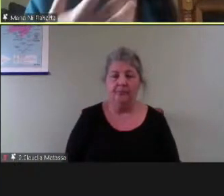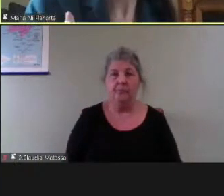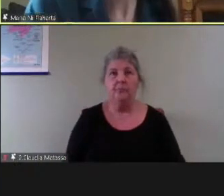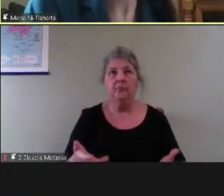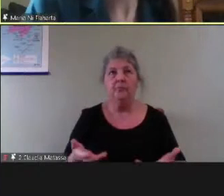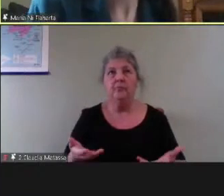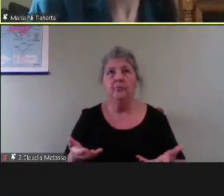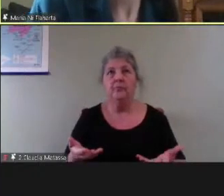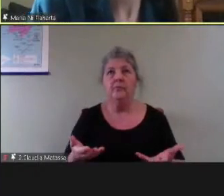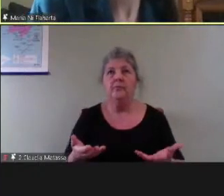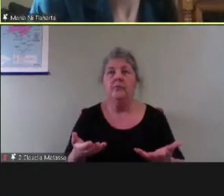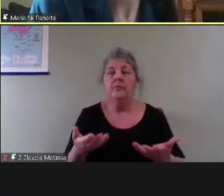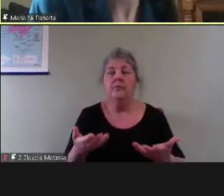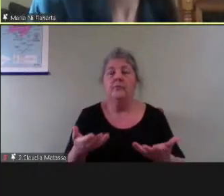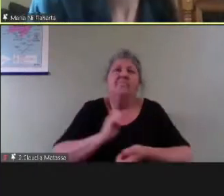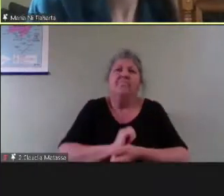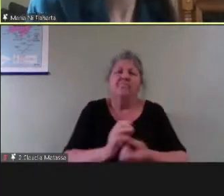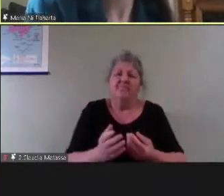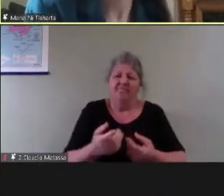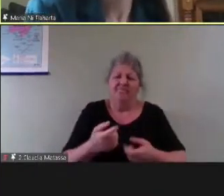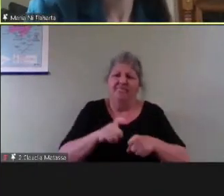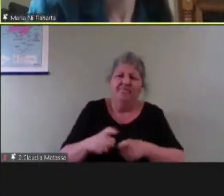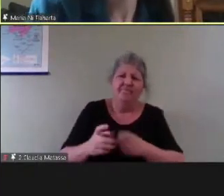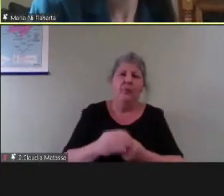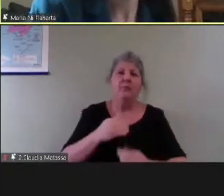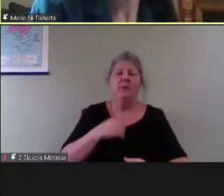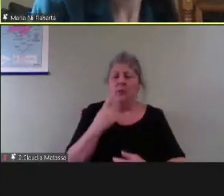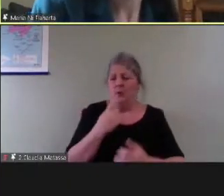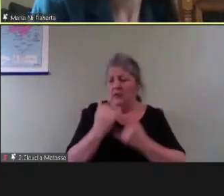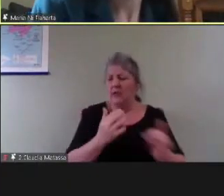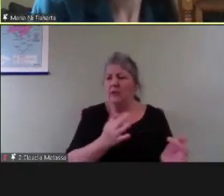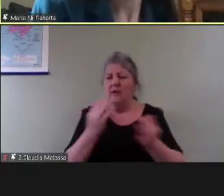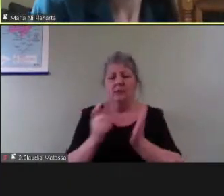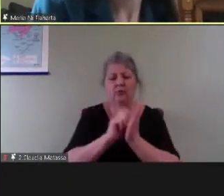this still sticks with me a year after writing the report nearly,